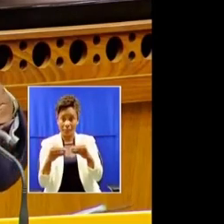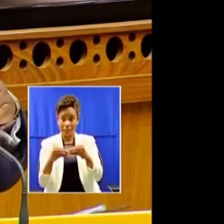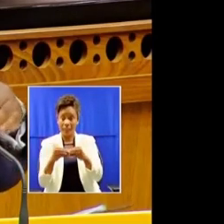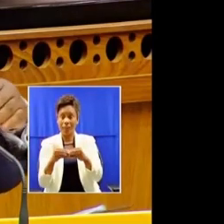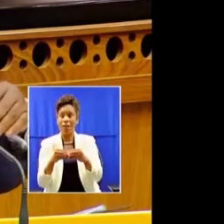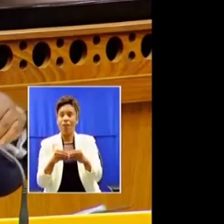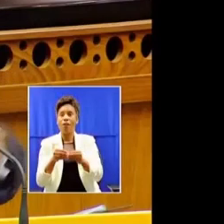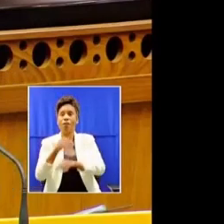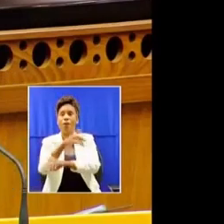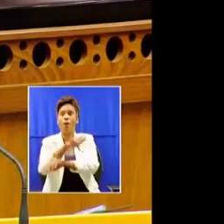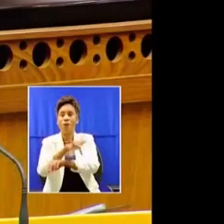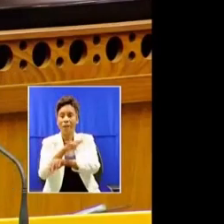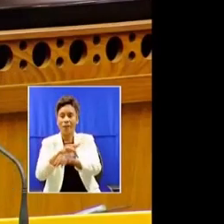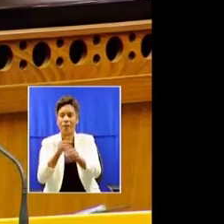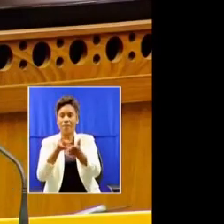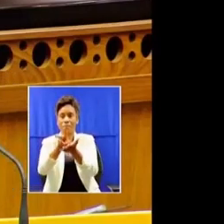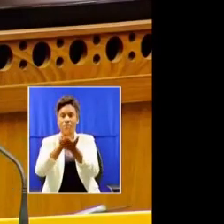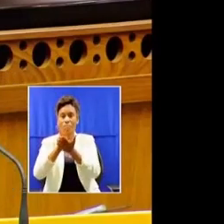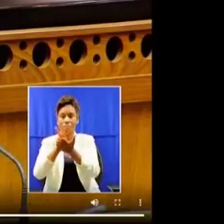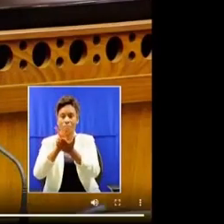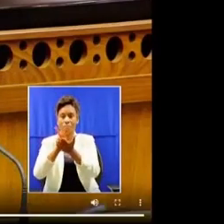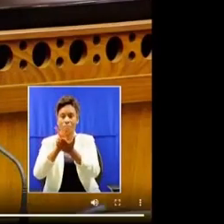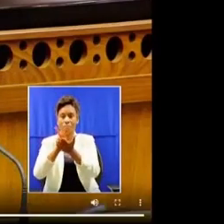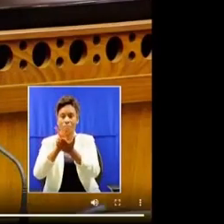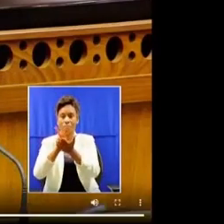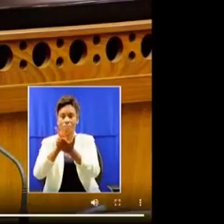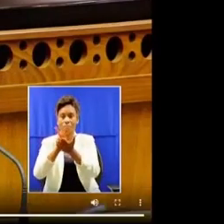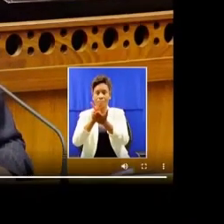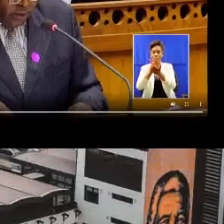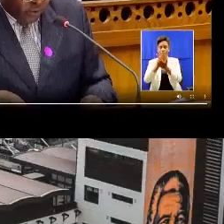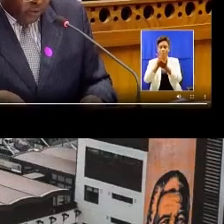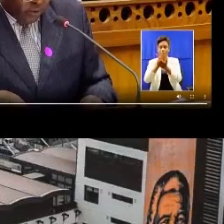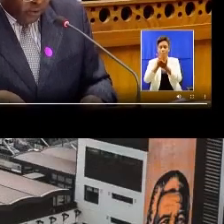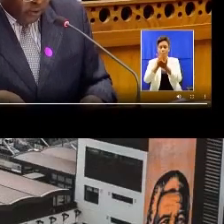In other words, exchange controls.